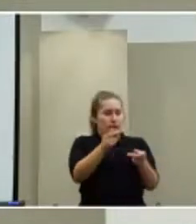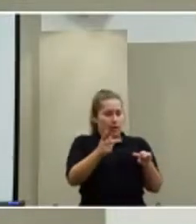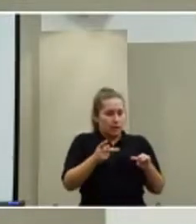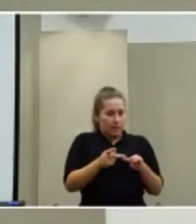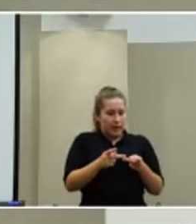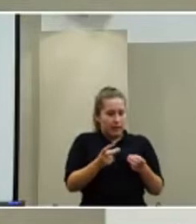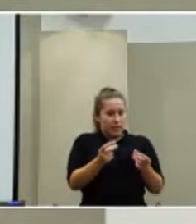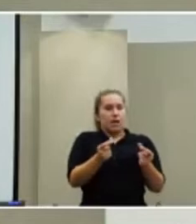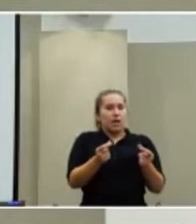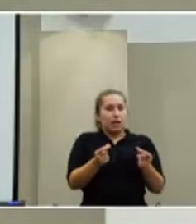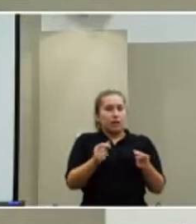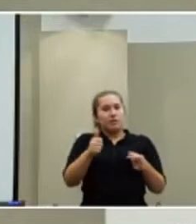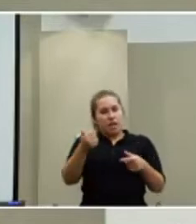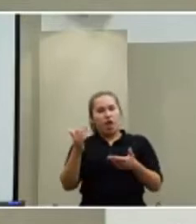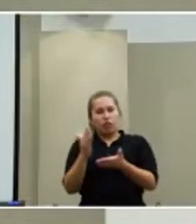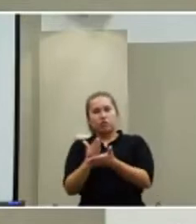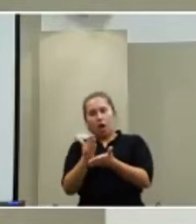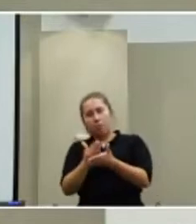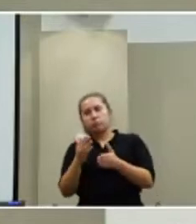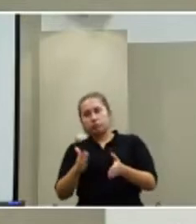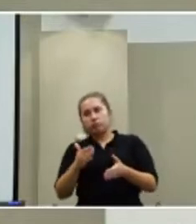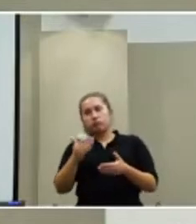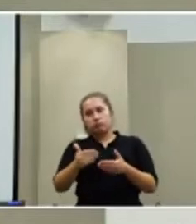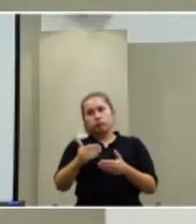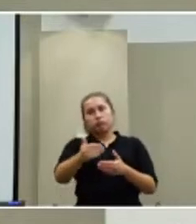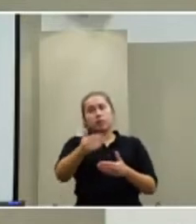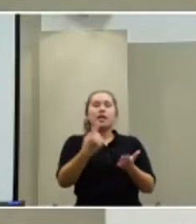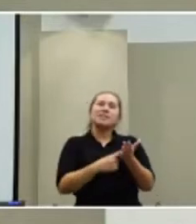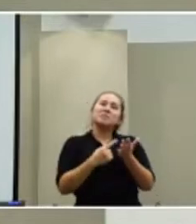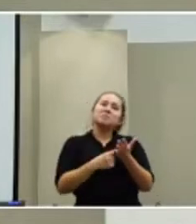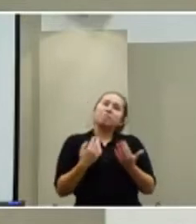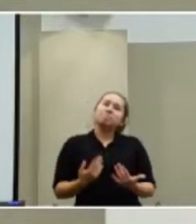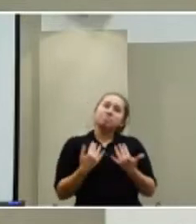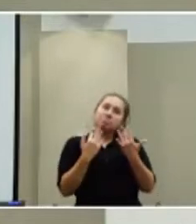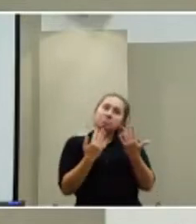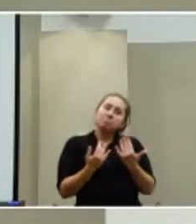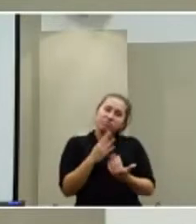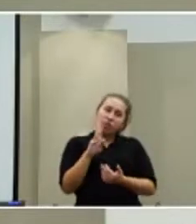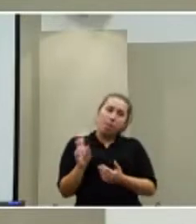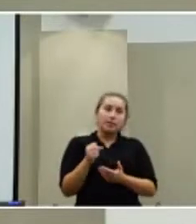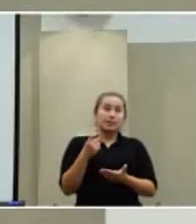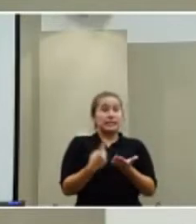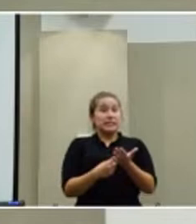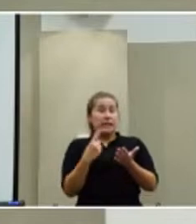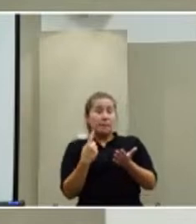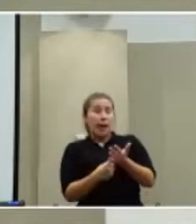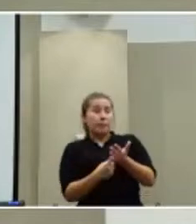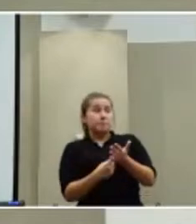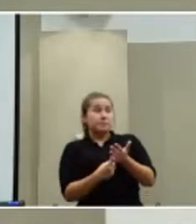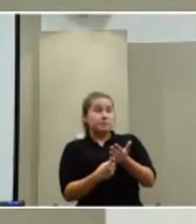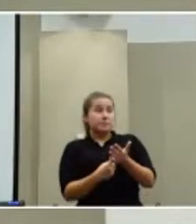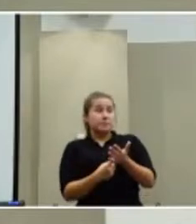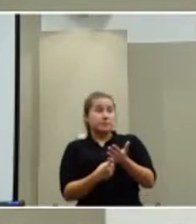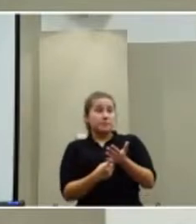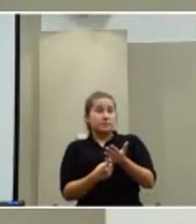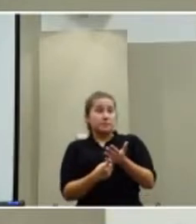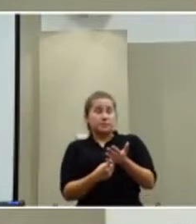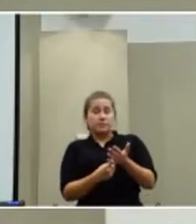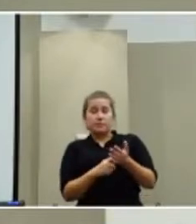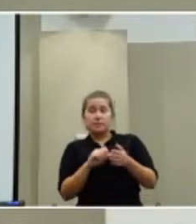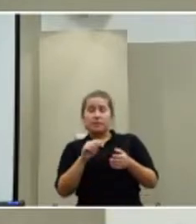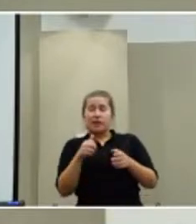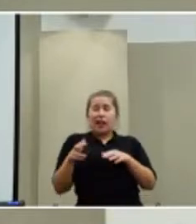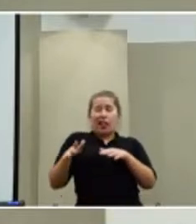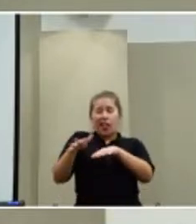does make other stops. Sometimes I wait for a bus. Sometimes it can always be overcrowded with